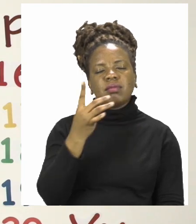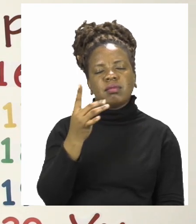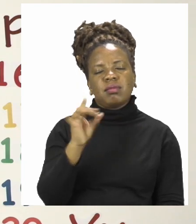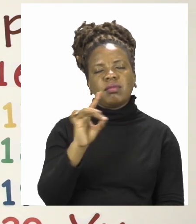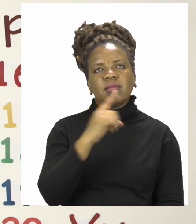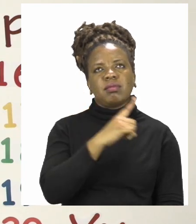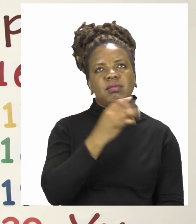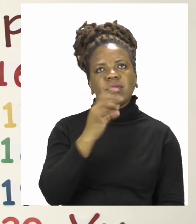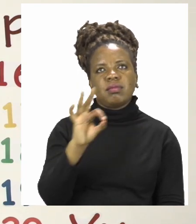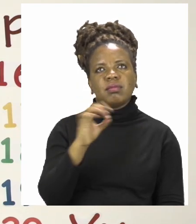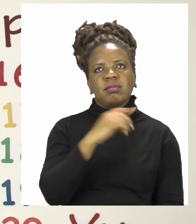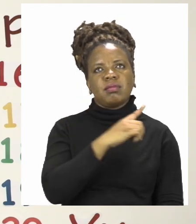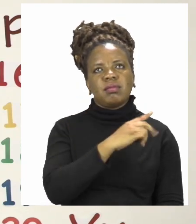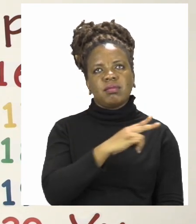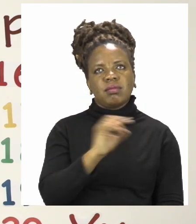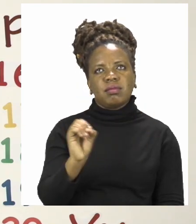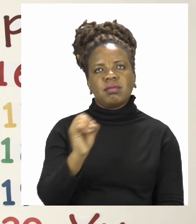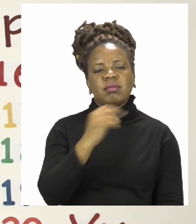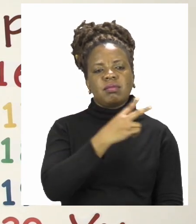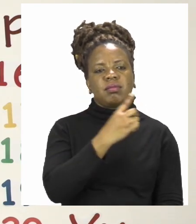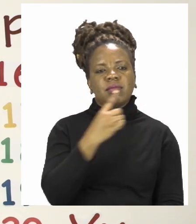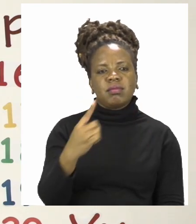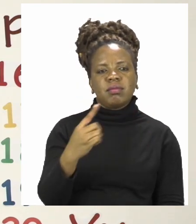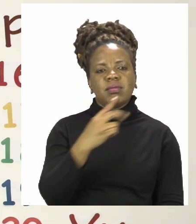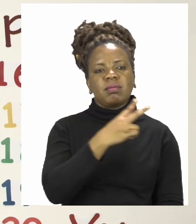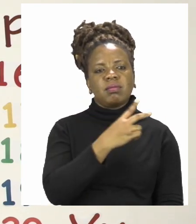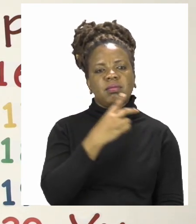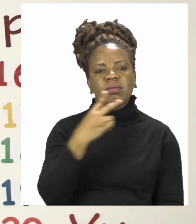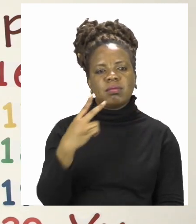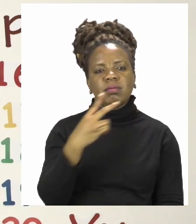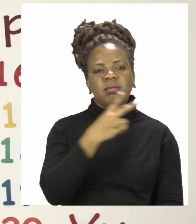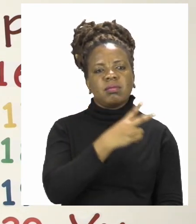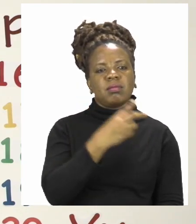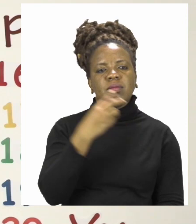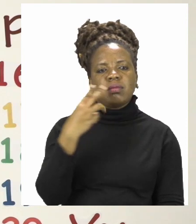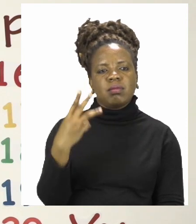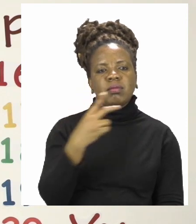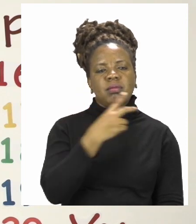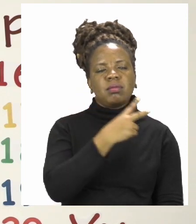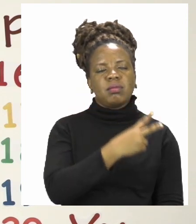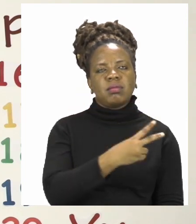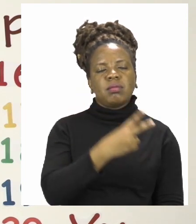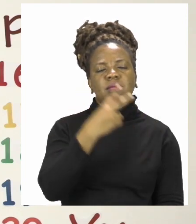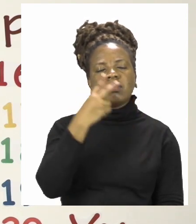19, 20, 21, 22, 23, 24,